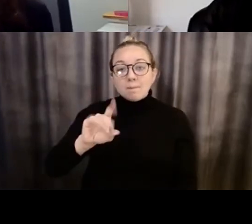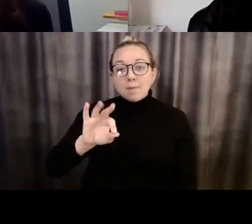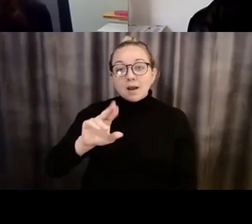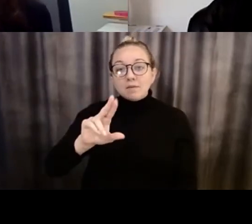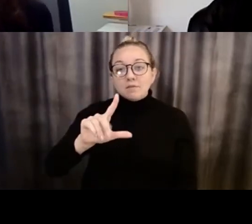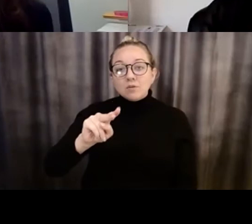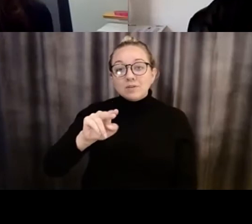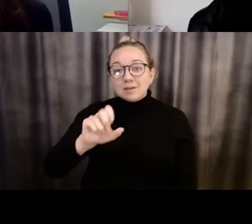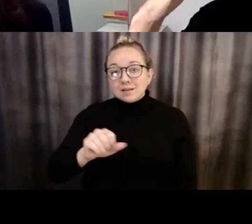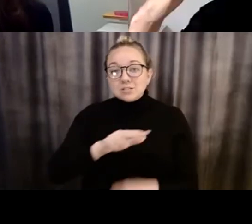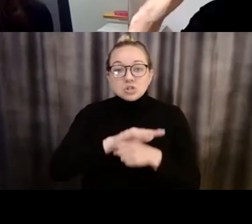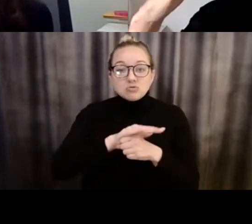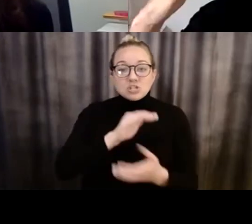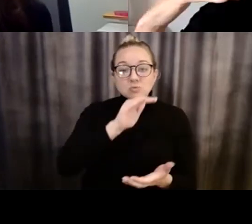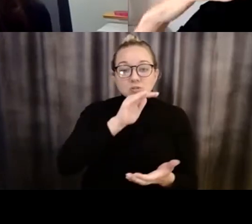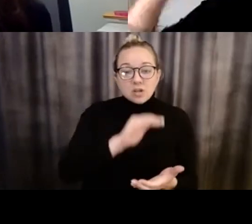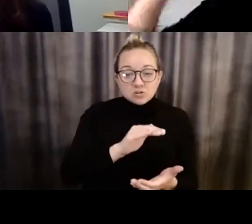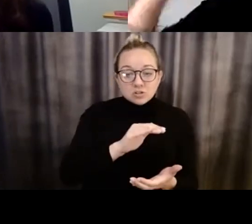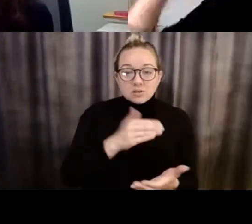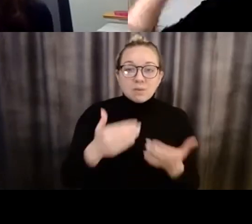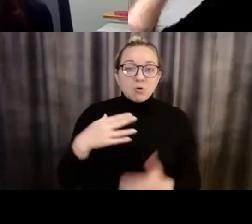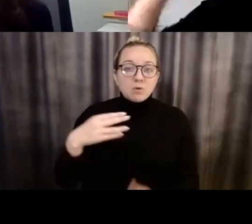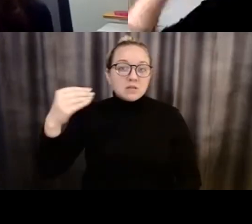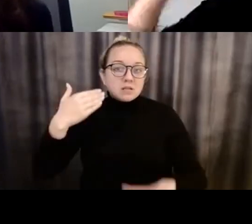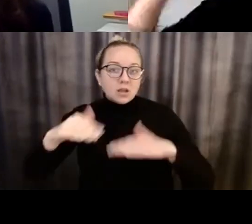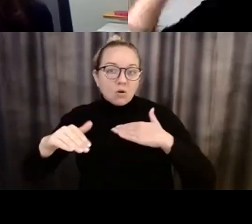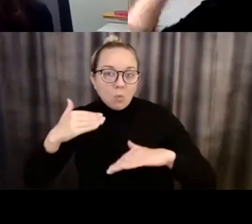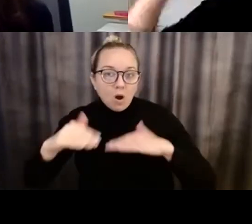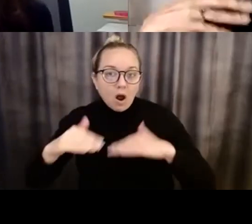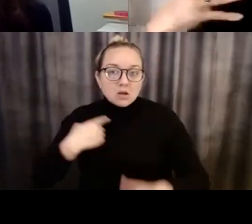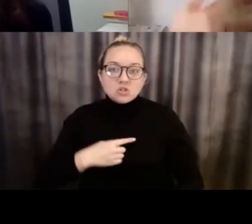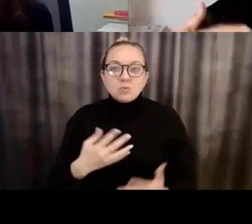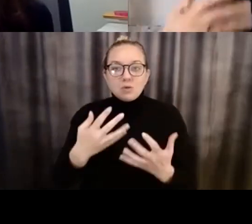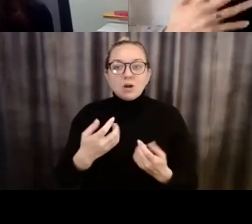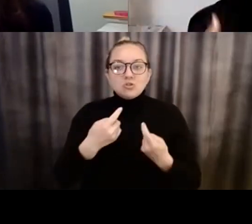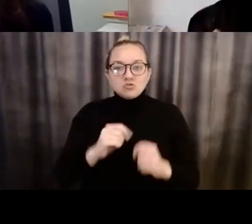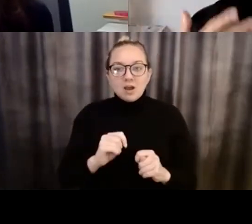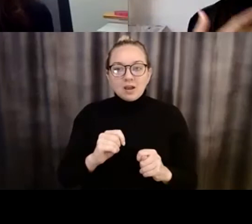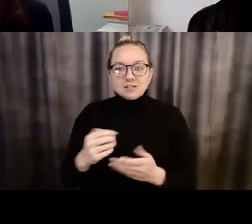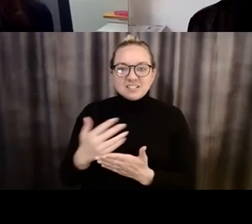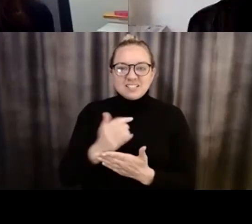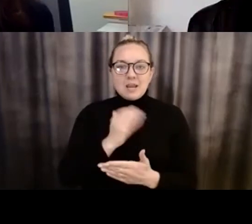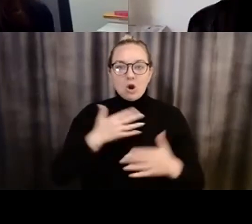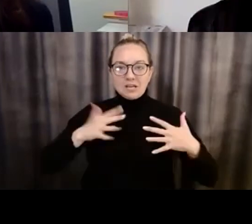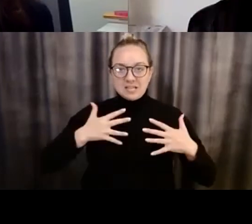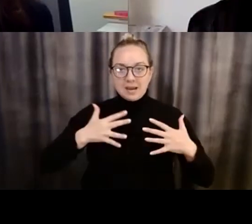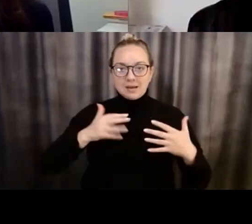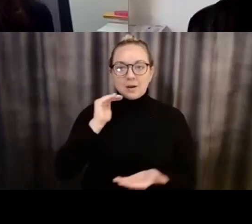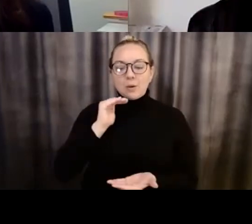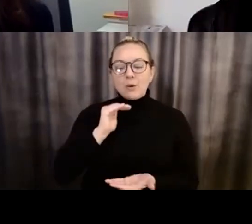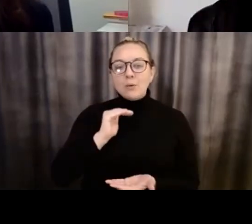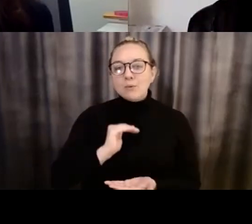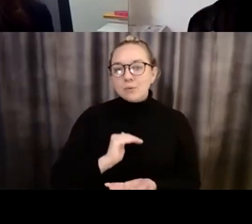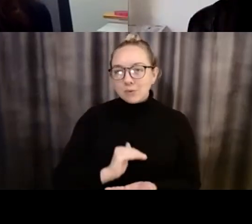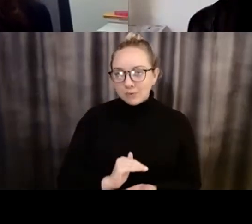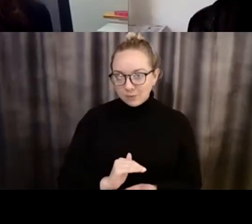our overall anxiety down. That has been spiked in most of us due to COVID by engaging in some of these things that